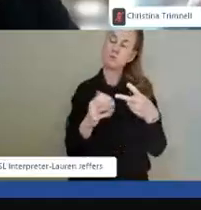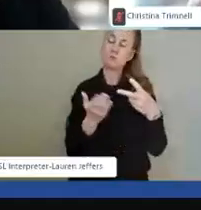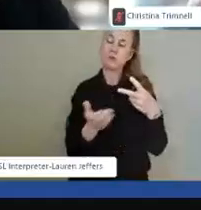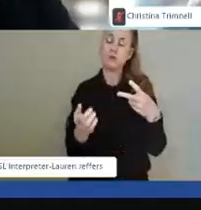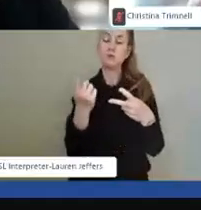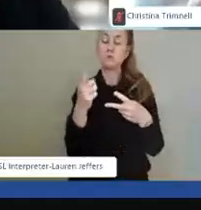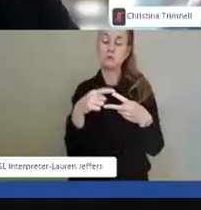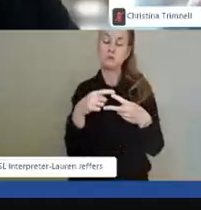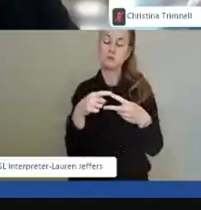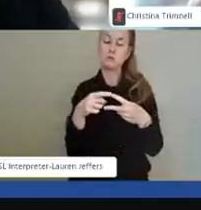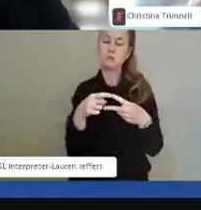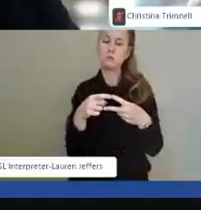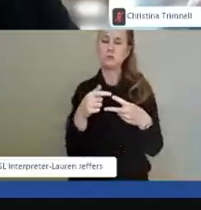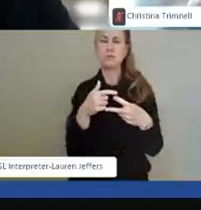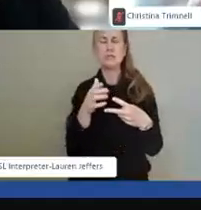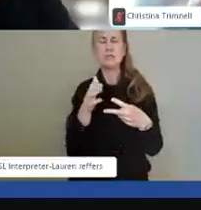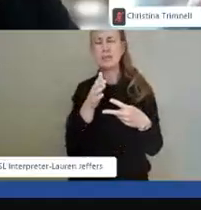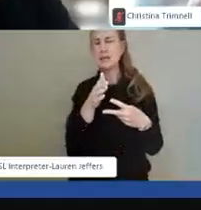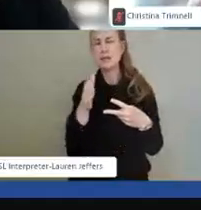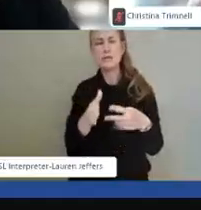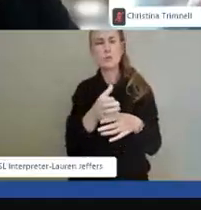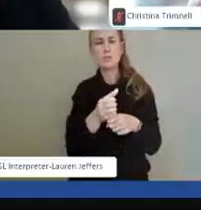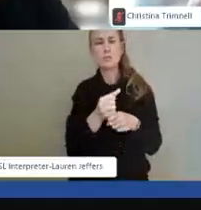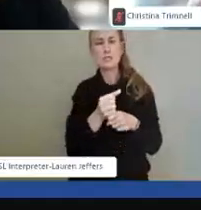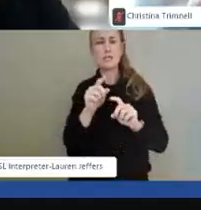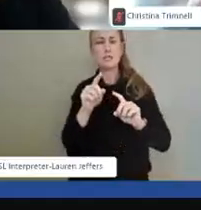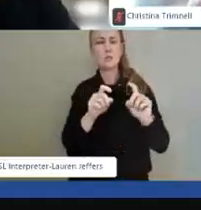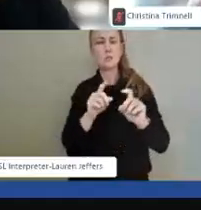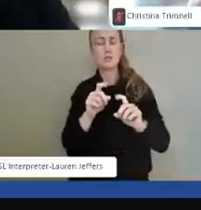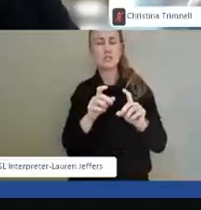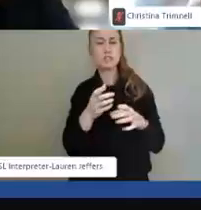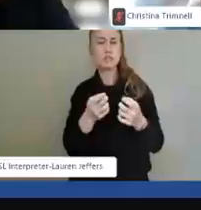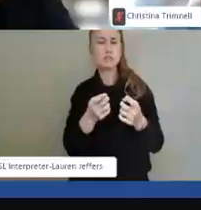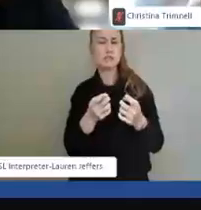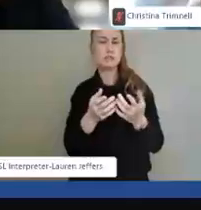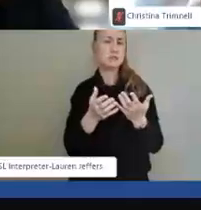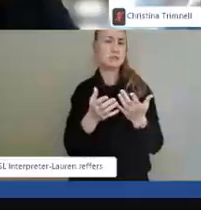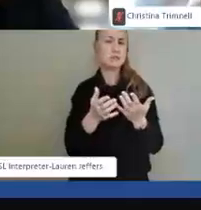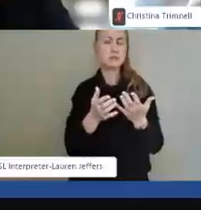is I never received a survey asking me whether I wanted to see